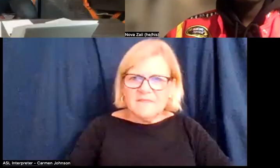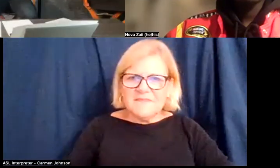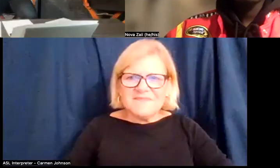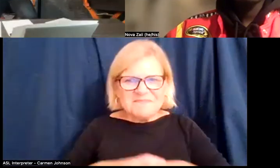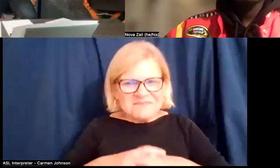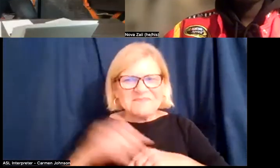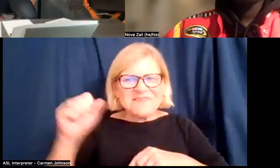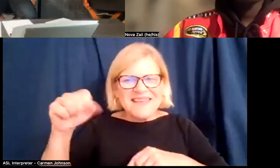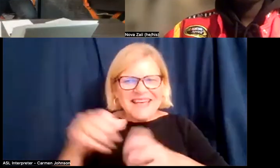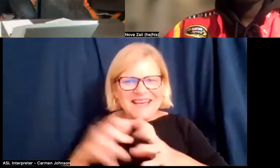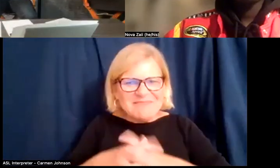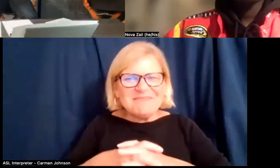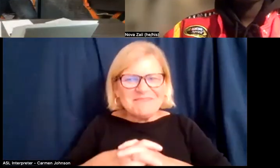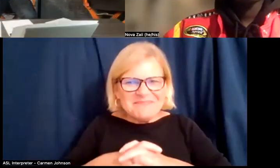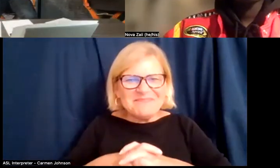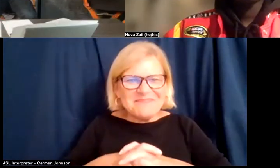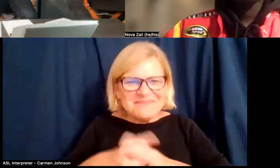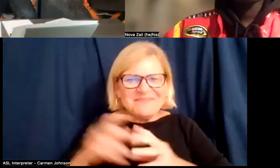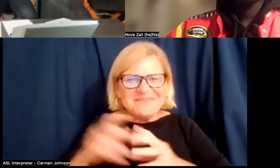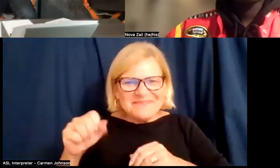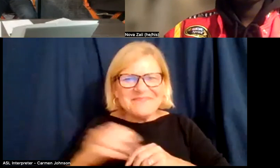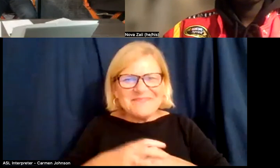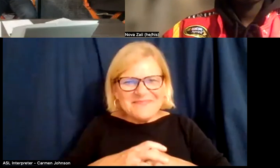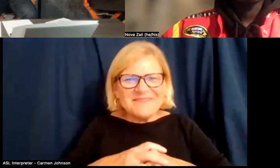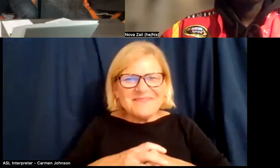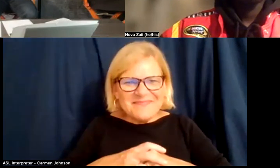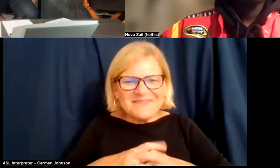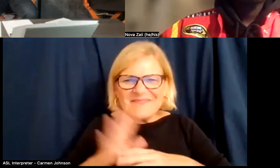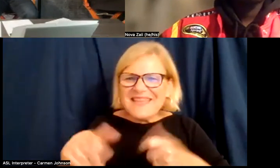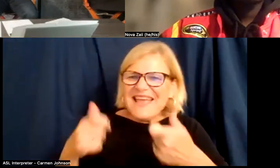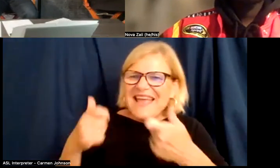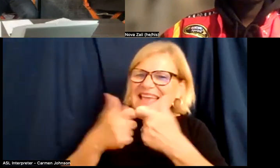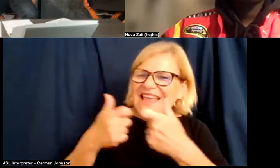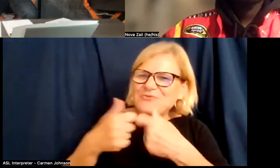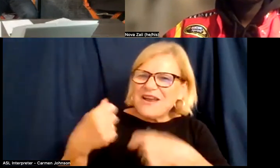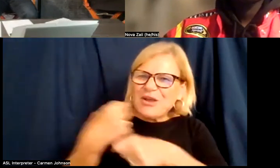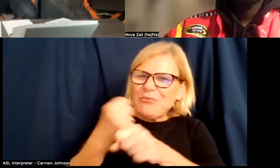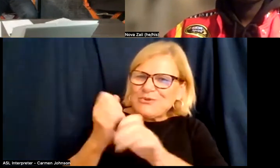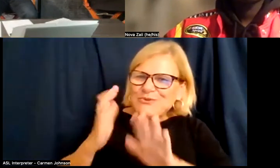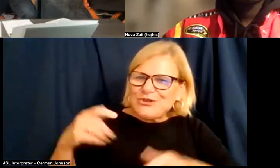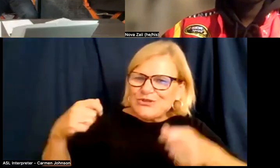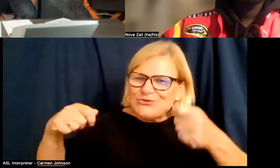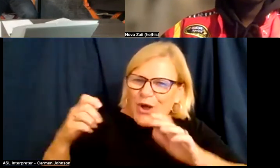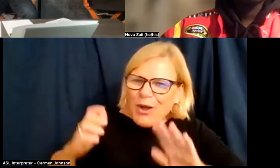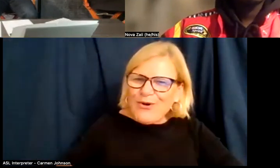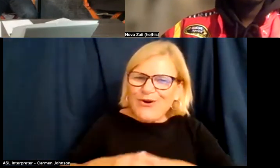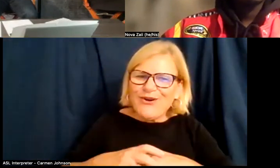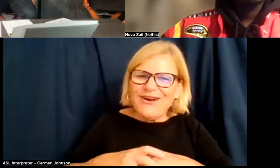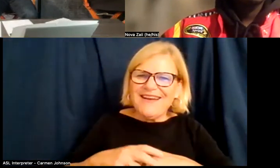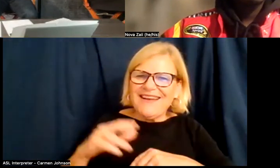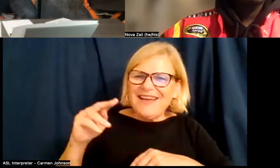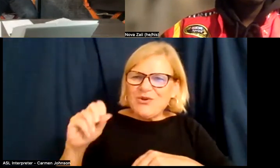Yeah. Yeah. Electronic producer, drummer,